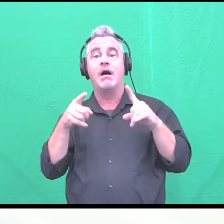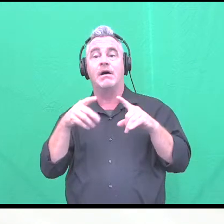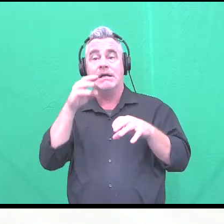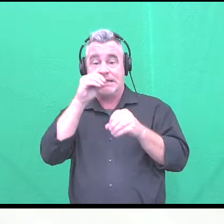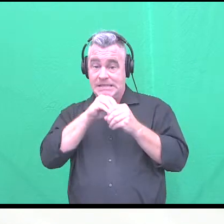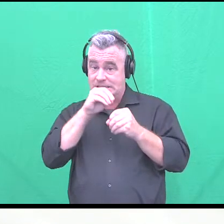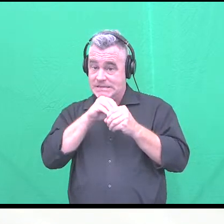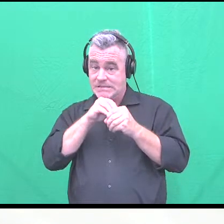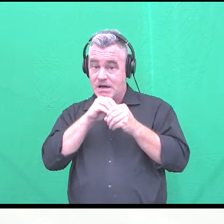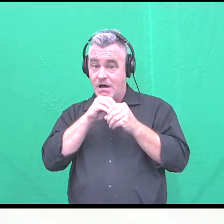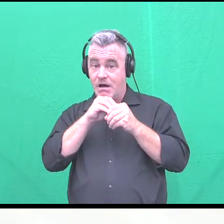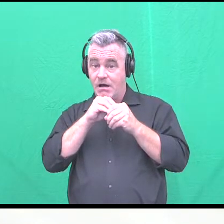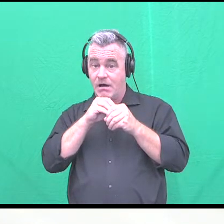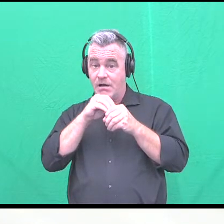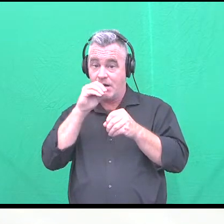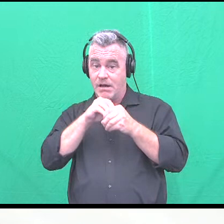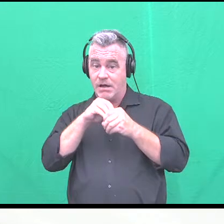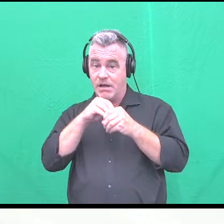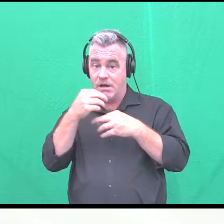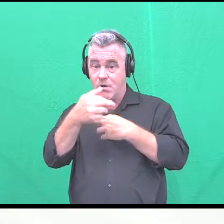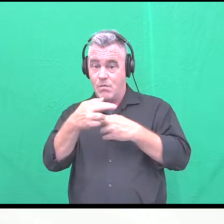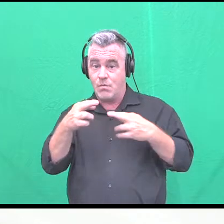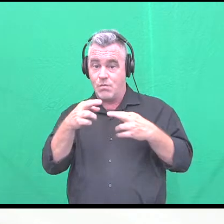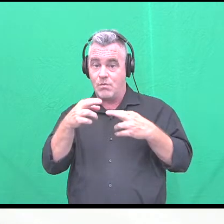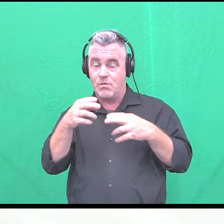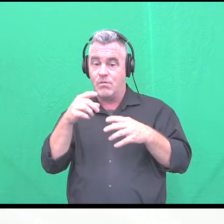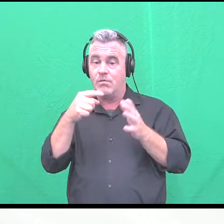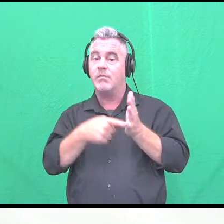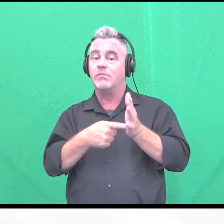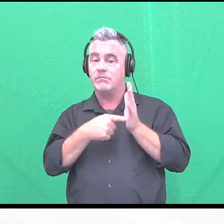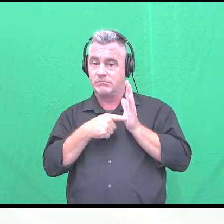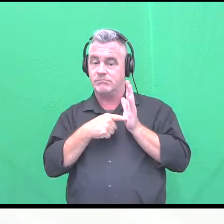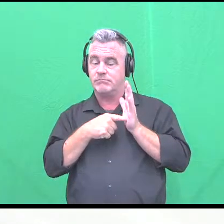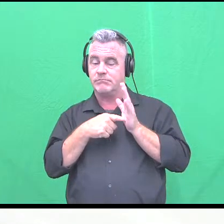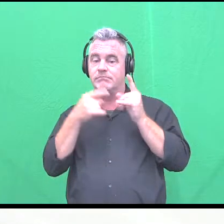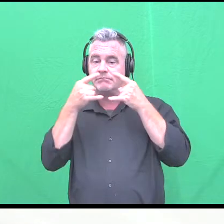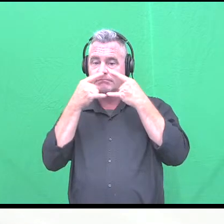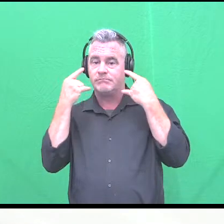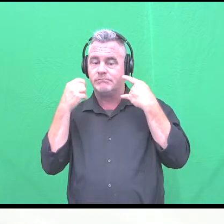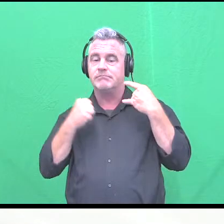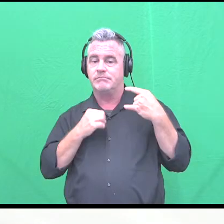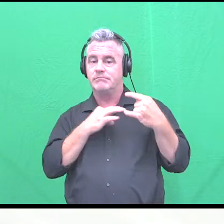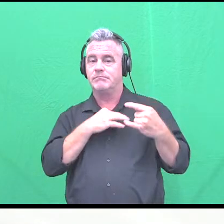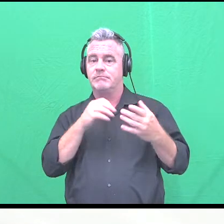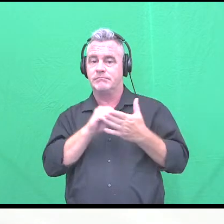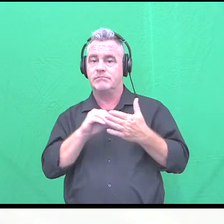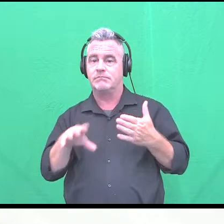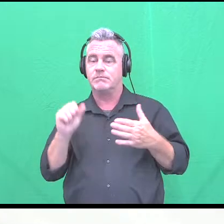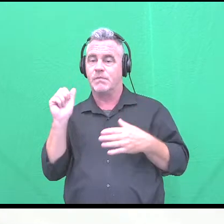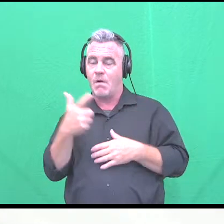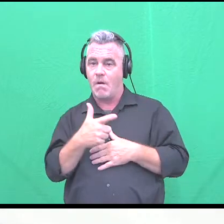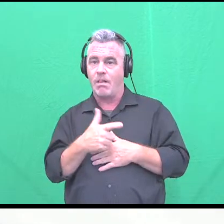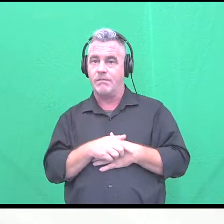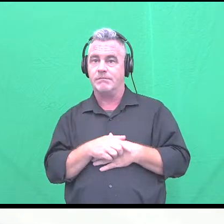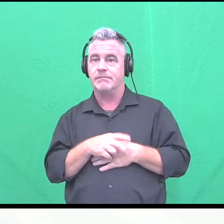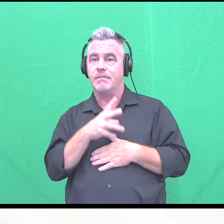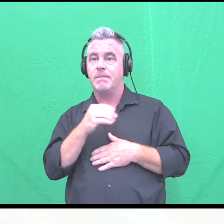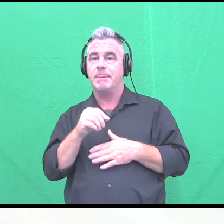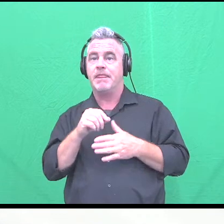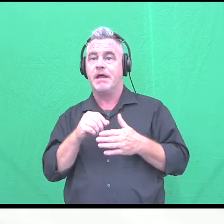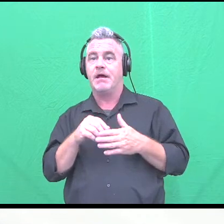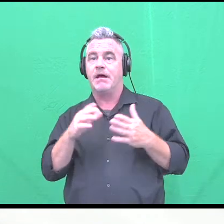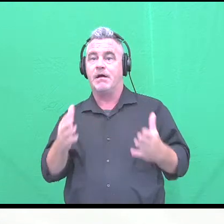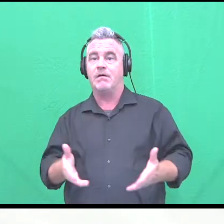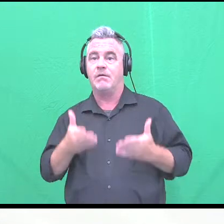indoors, we will be requiring masks of all staff and students. We're also going to be reinforcing